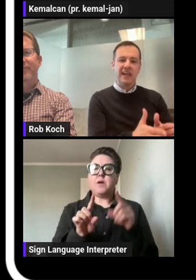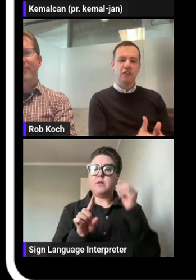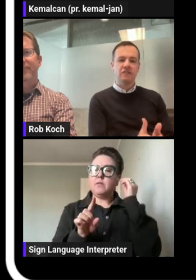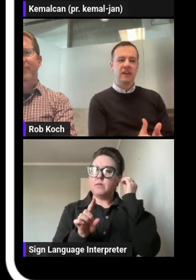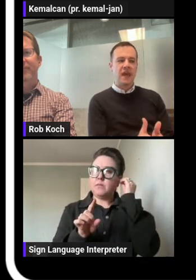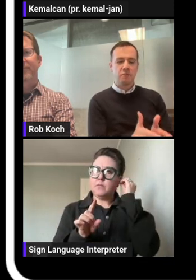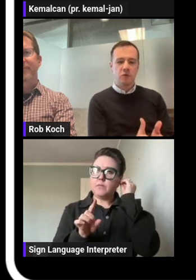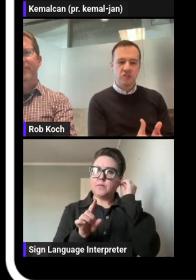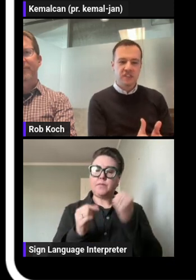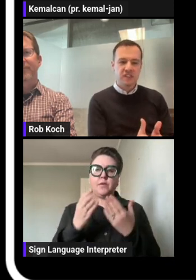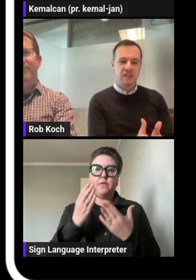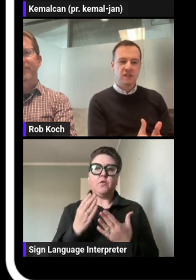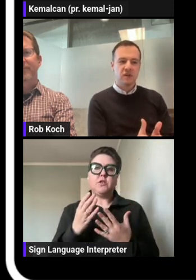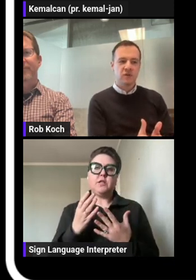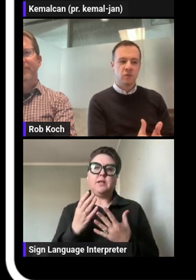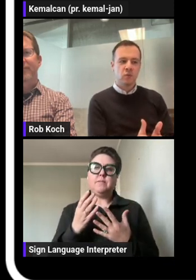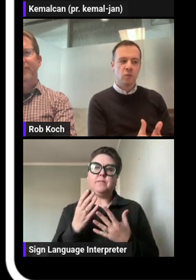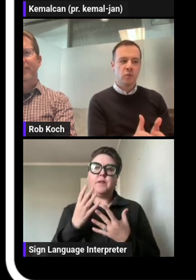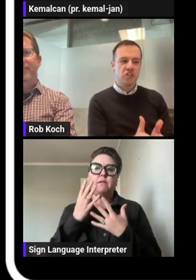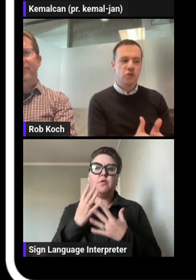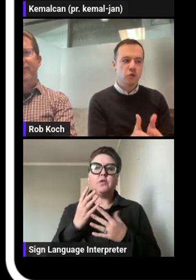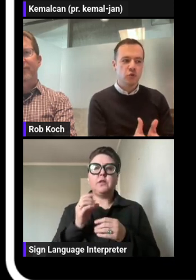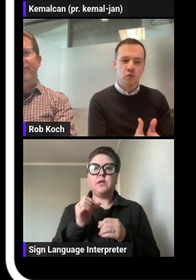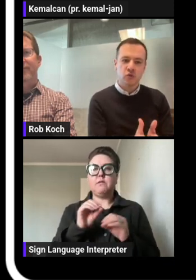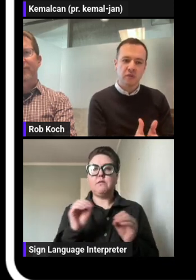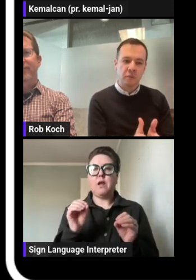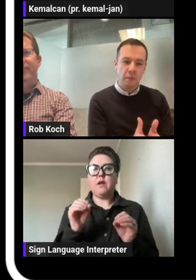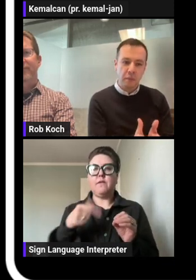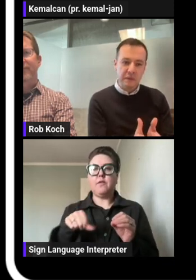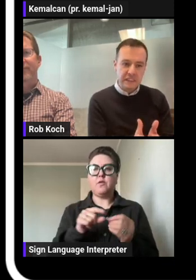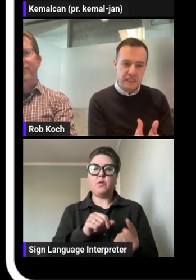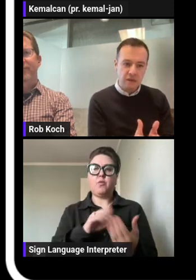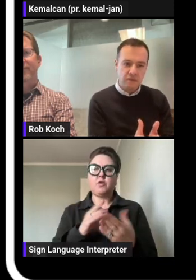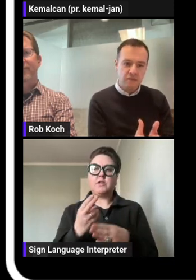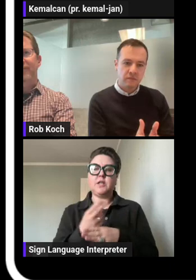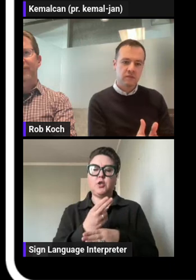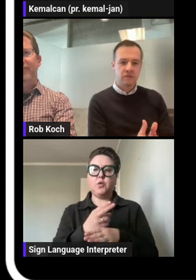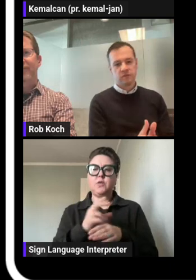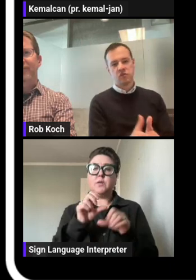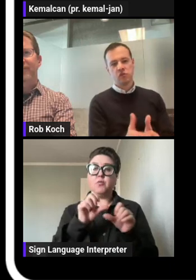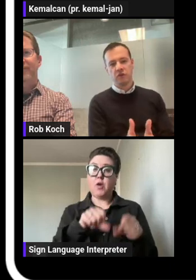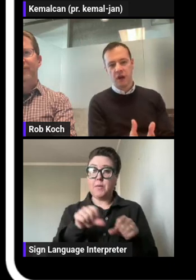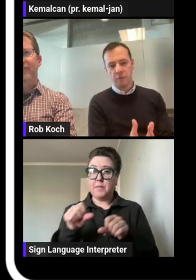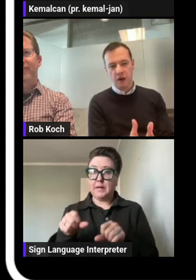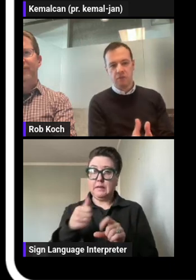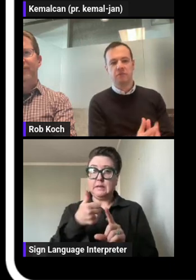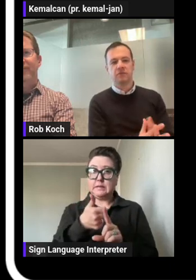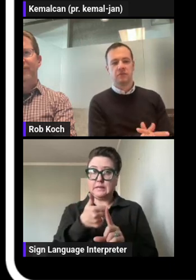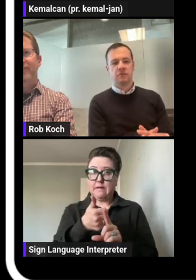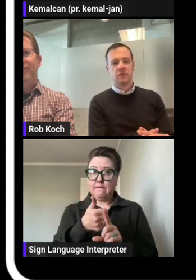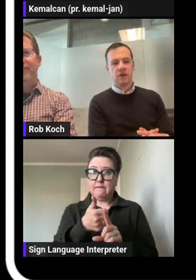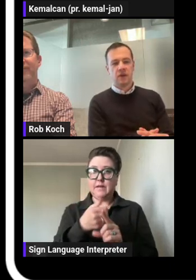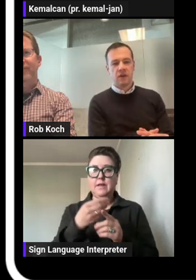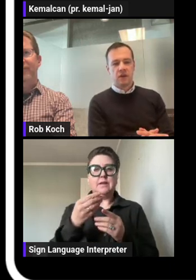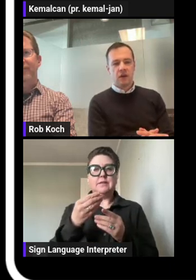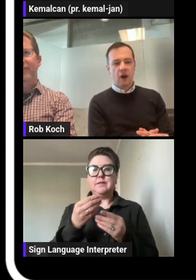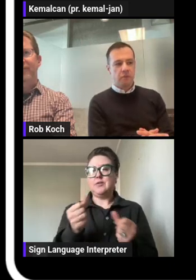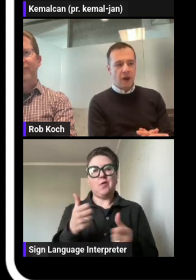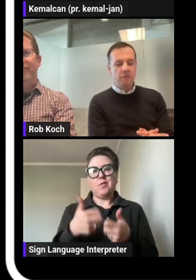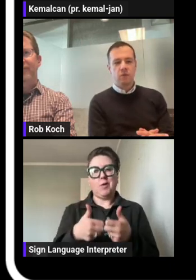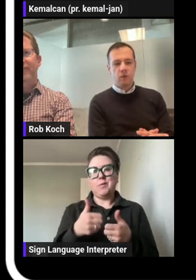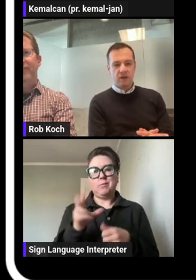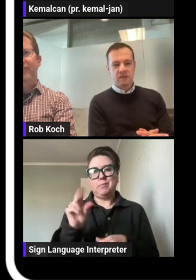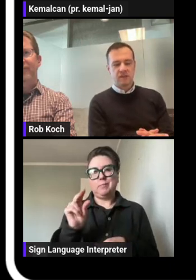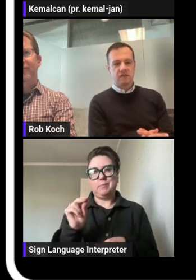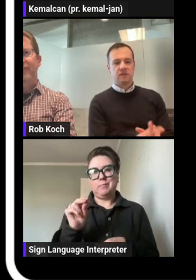unfortunately, none of the approaches which use the probability solved our problem. Okay.